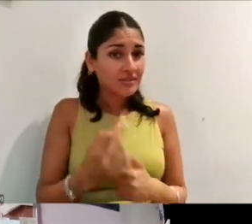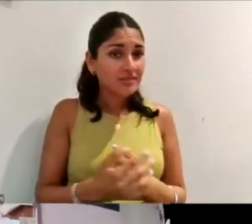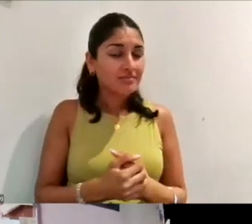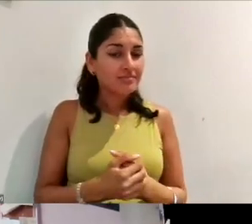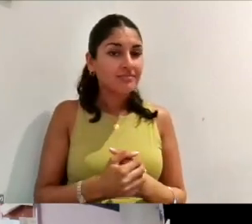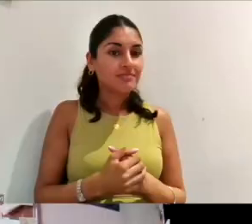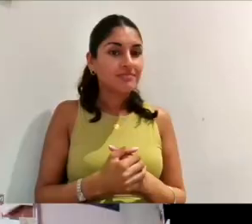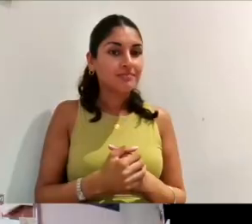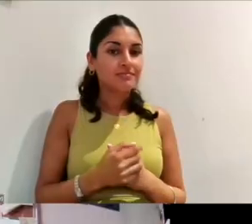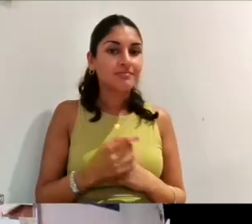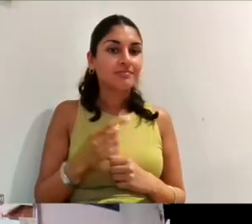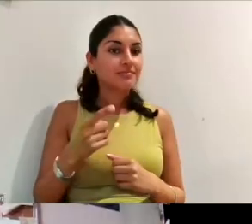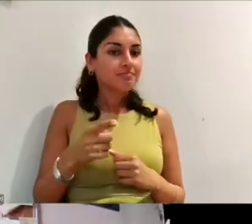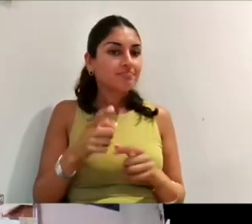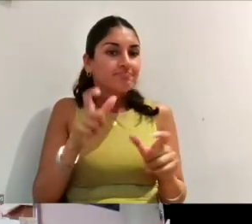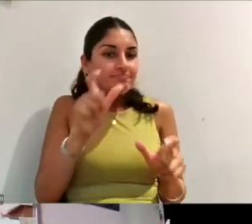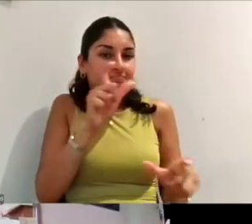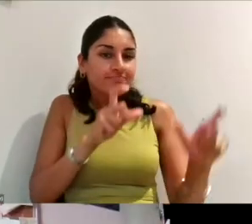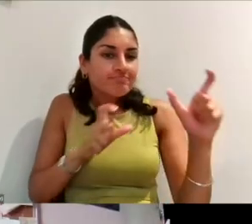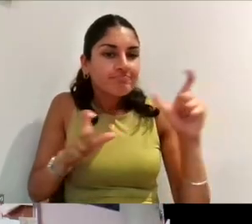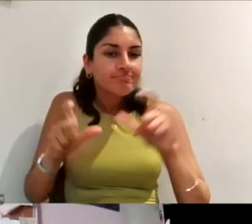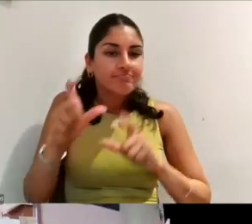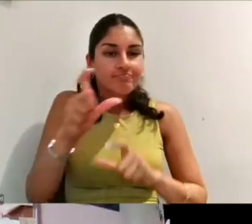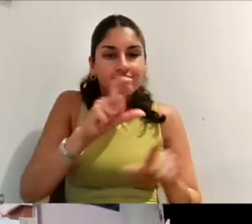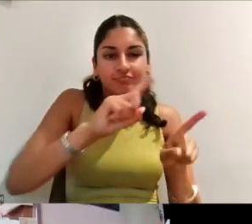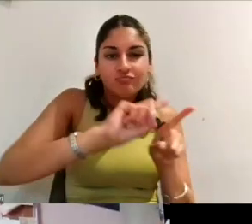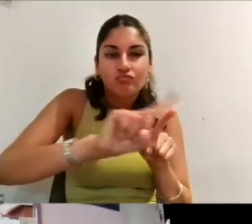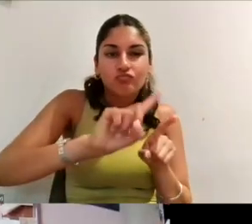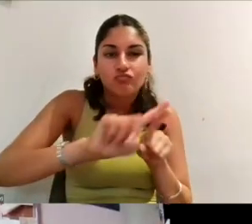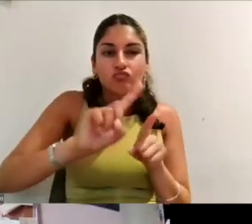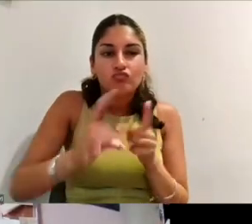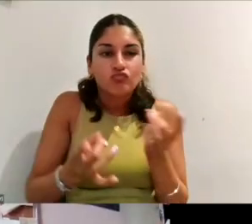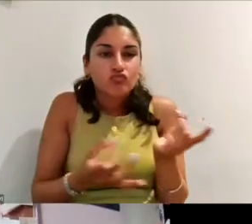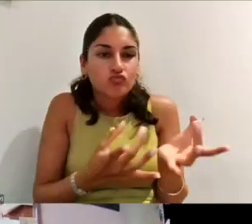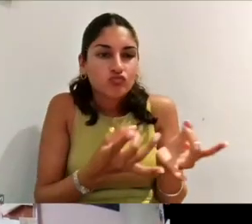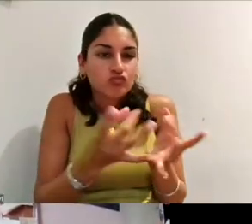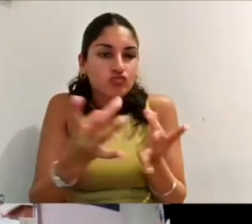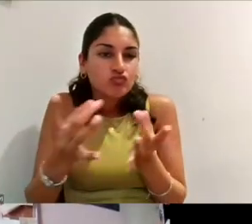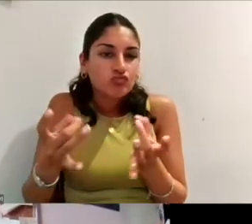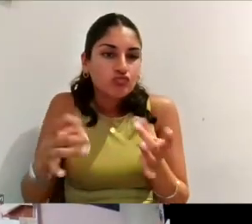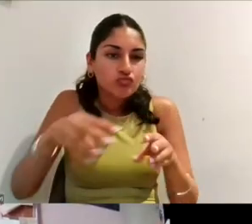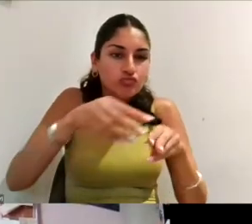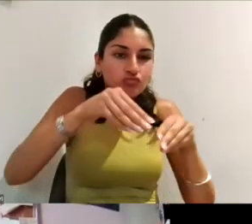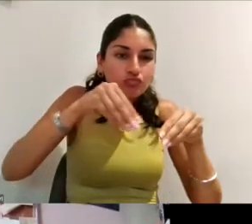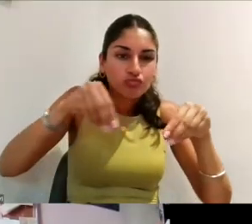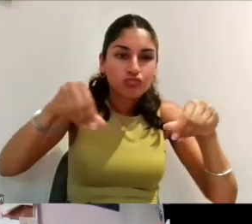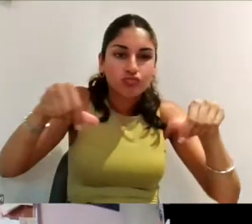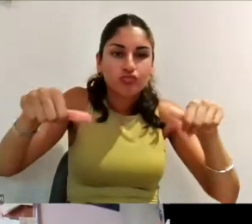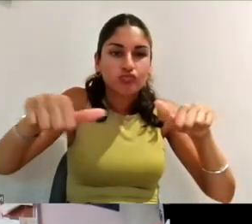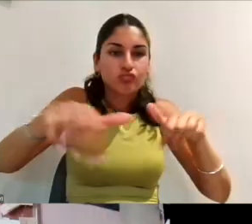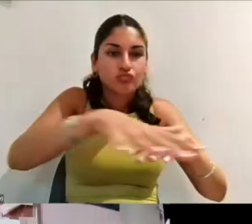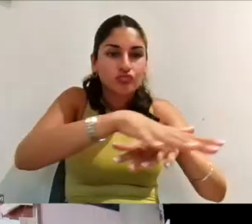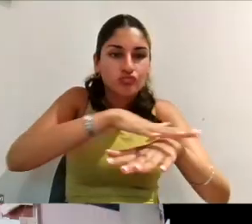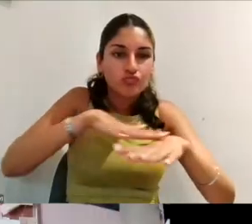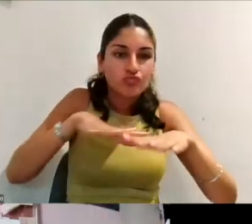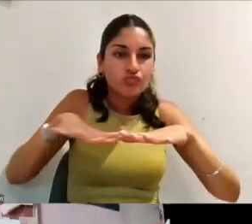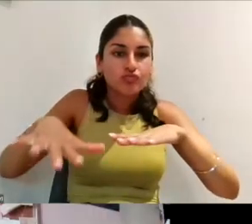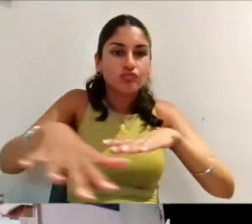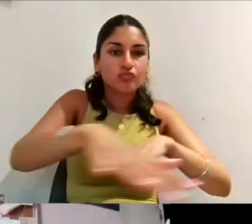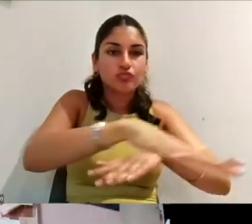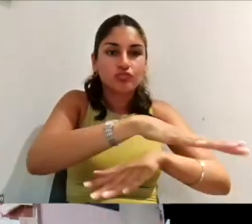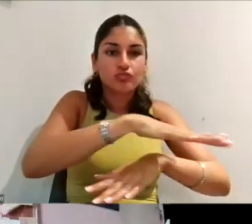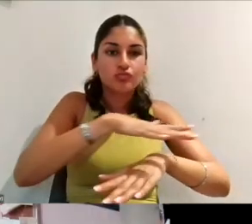In every colour of the rainbow, all guests arrived at the